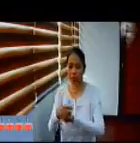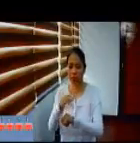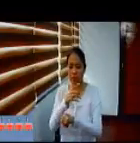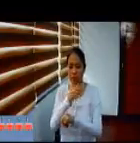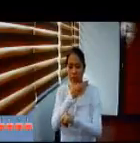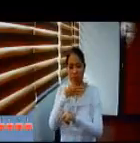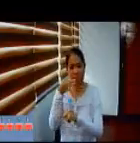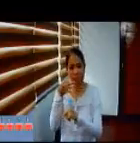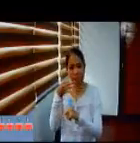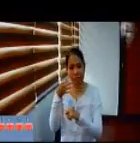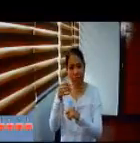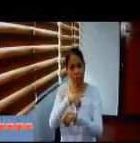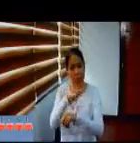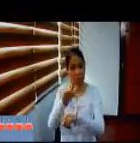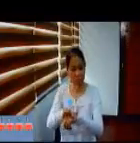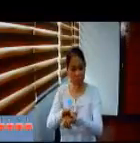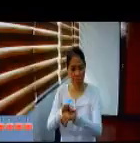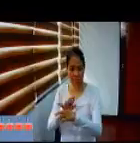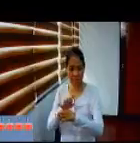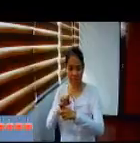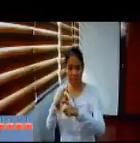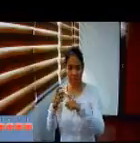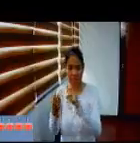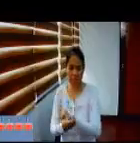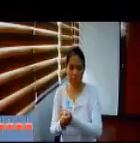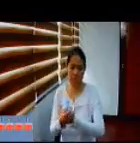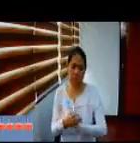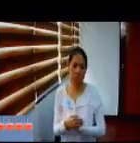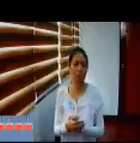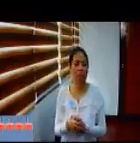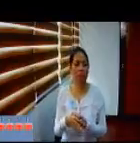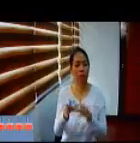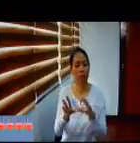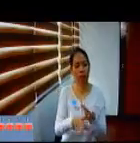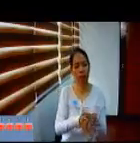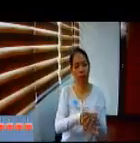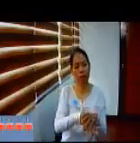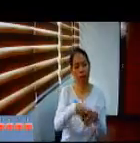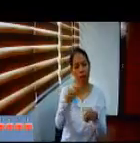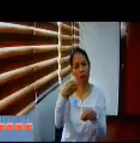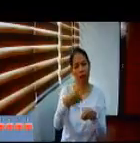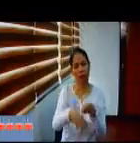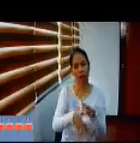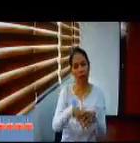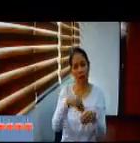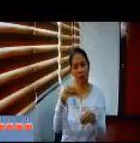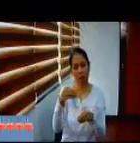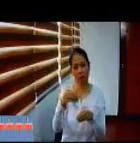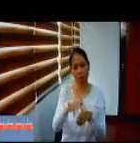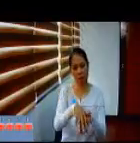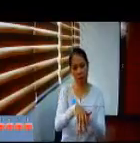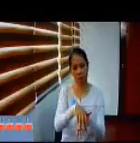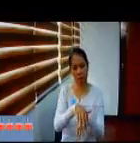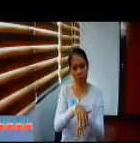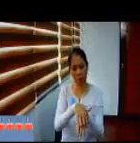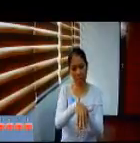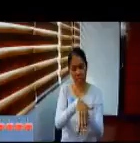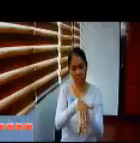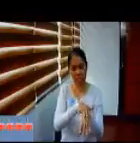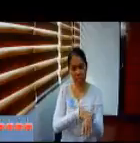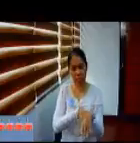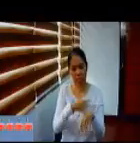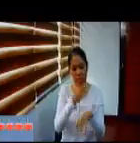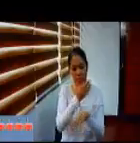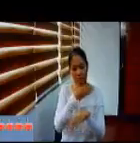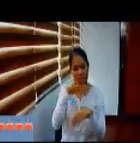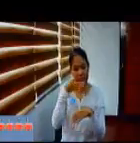So our output in agriculture is sluggish. We have lagging output and yield growth, and